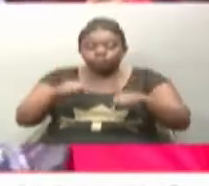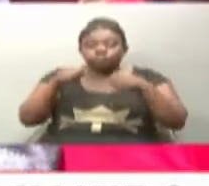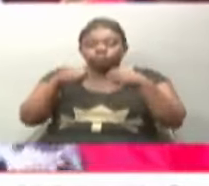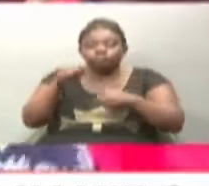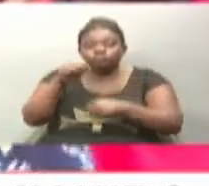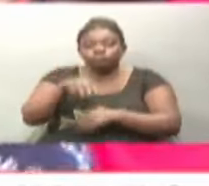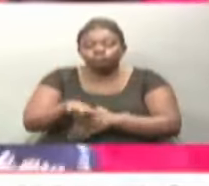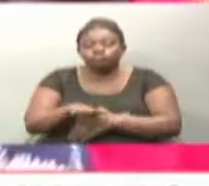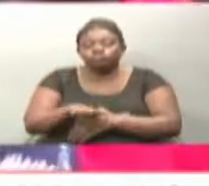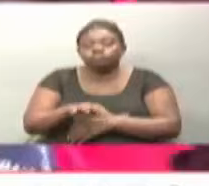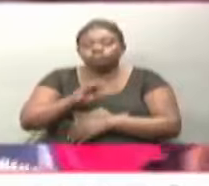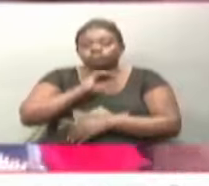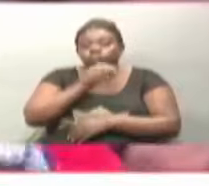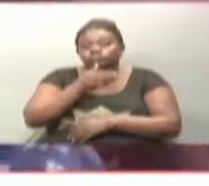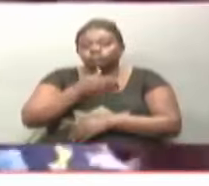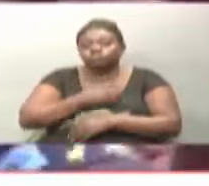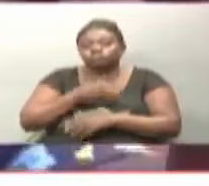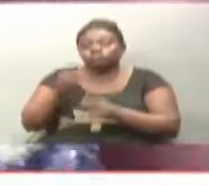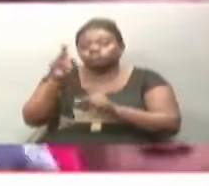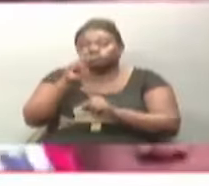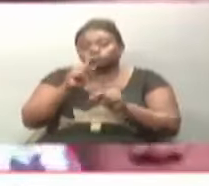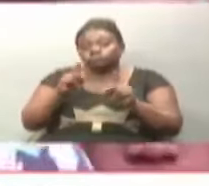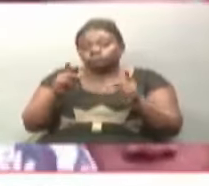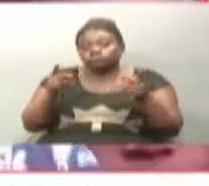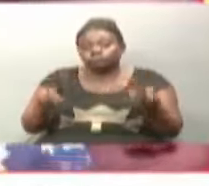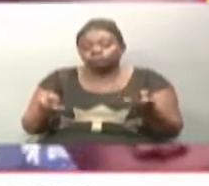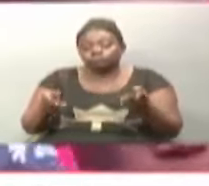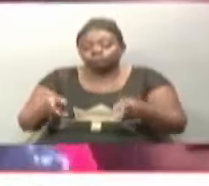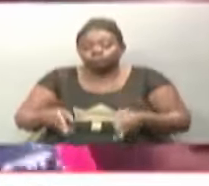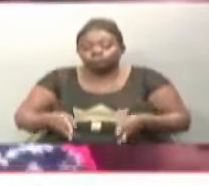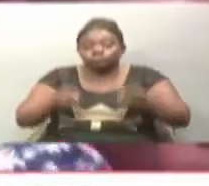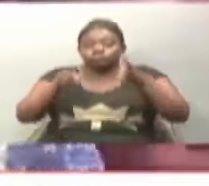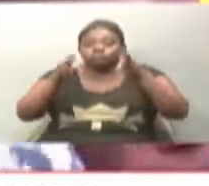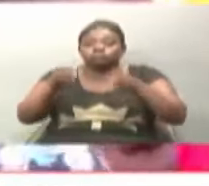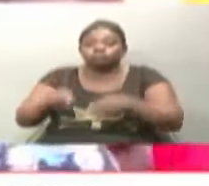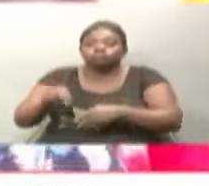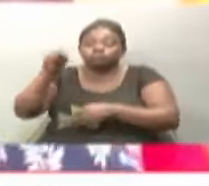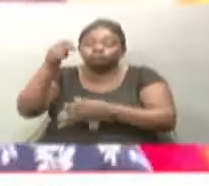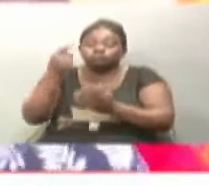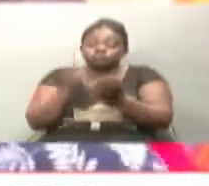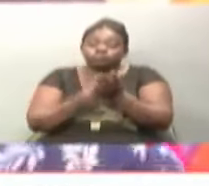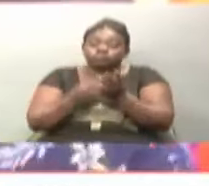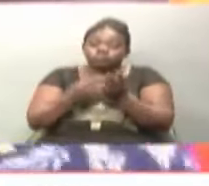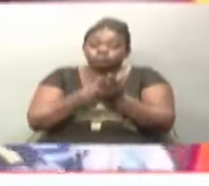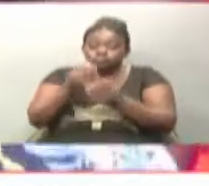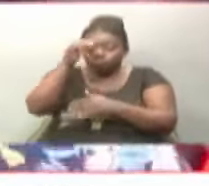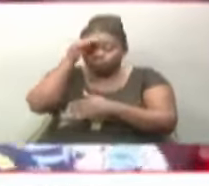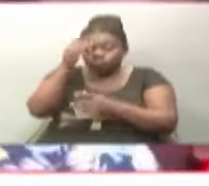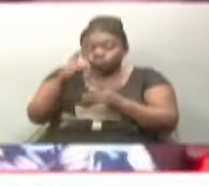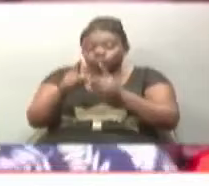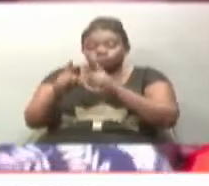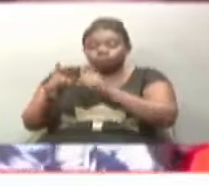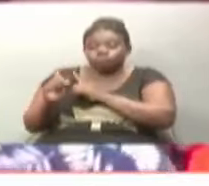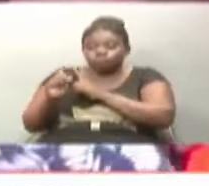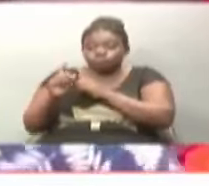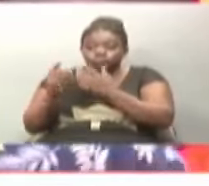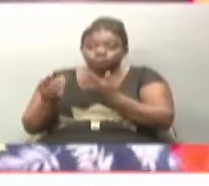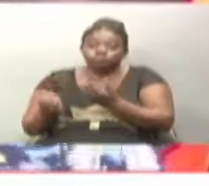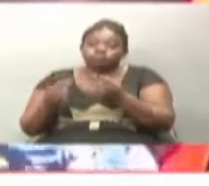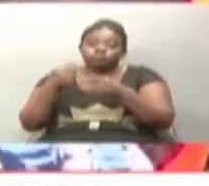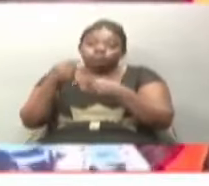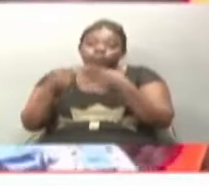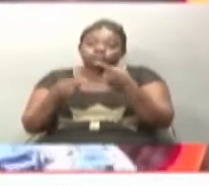Fenga batuuse n'ekyabadaaza tuli ku highway tusaba Uganda polisi etwongere ku 10 tweyongeremu